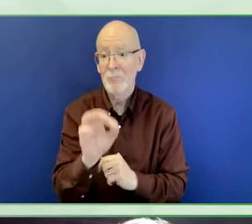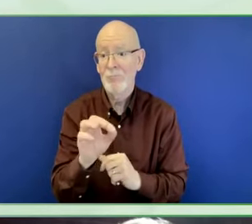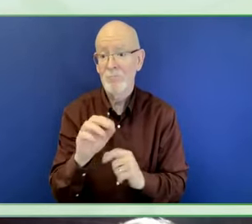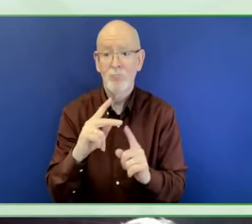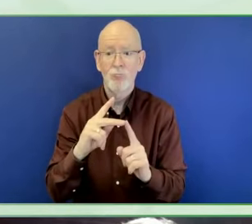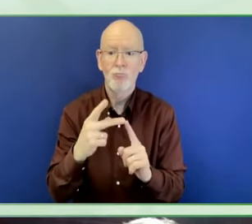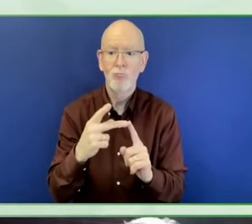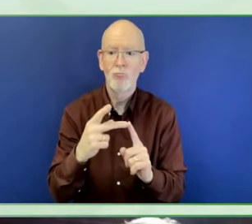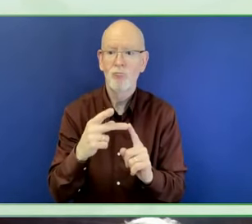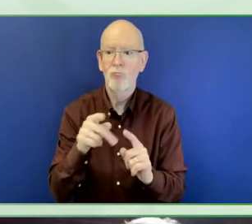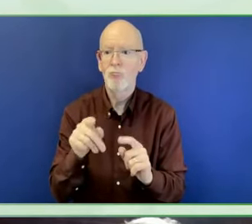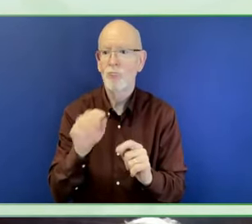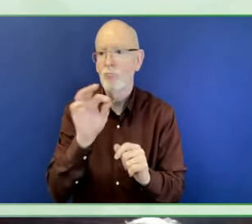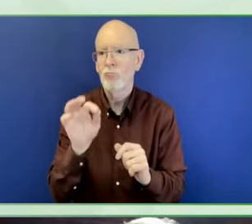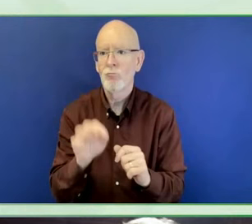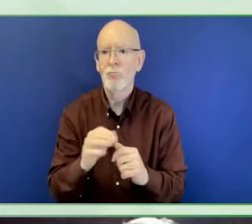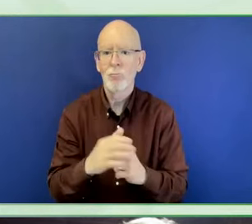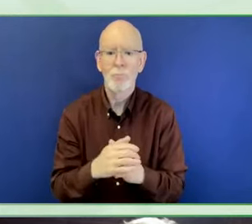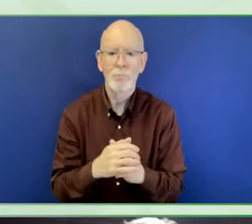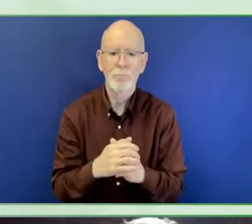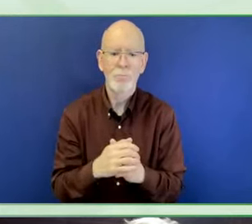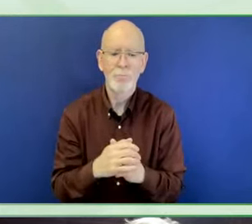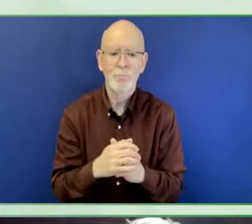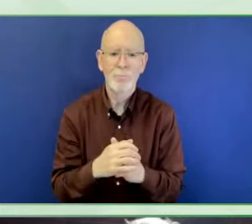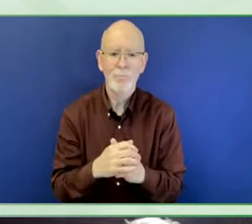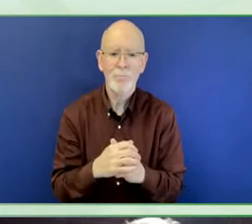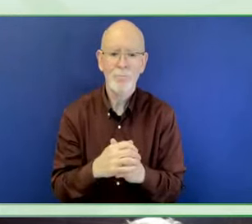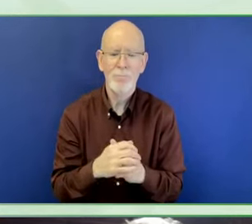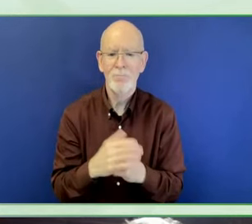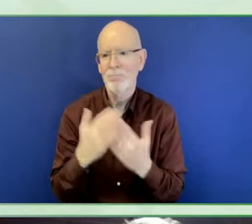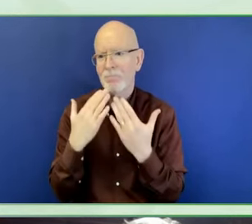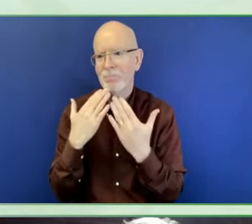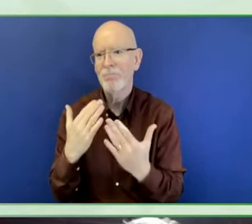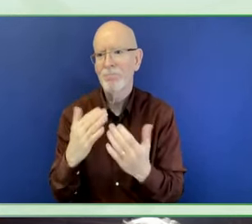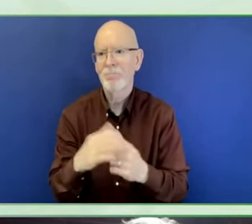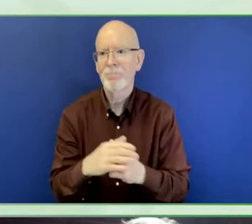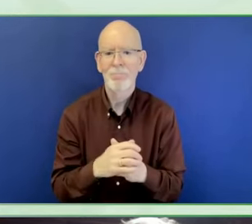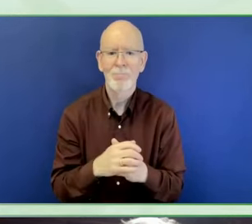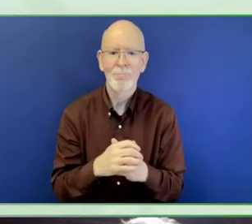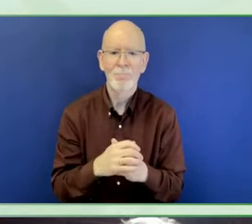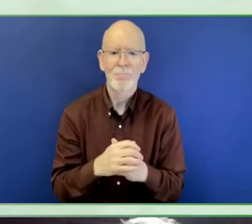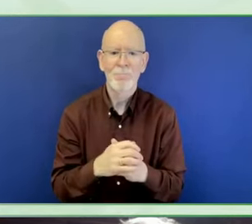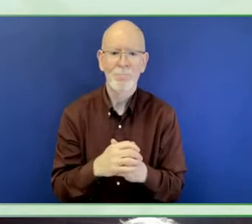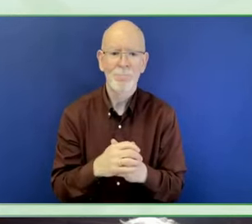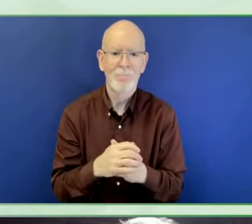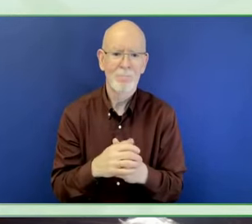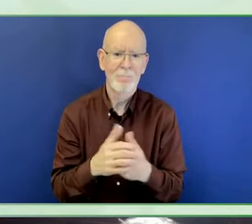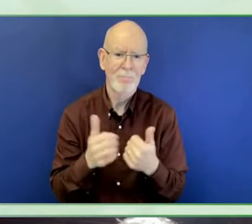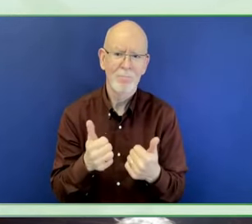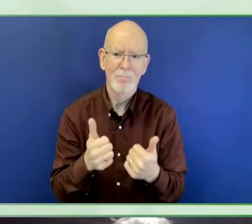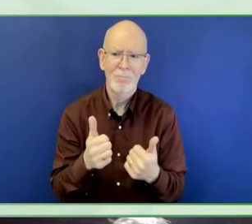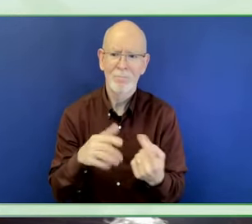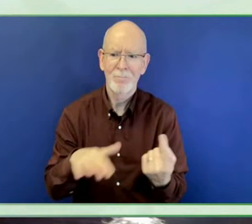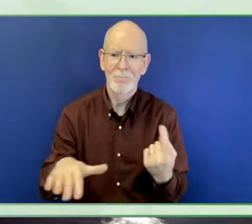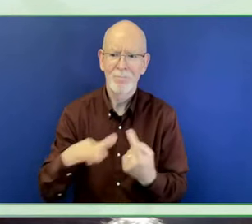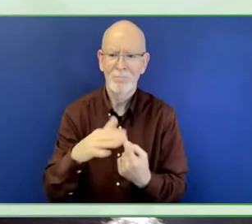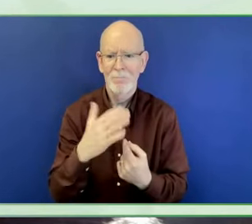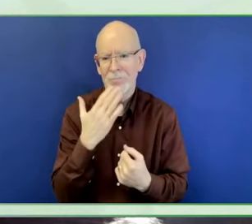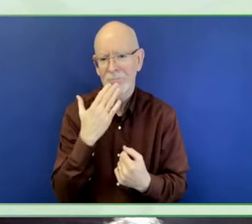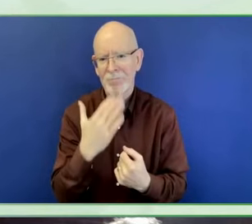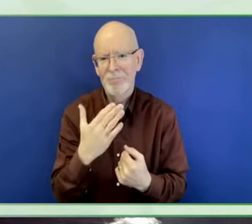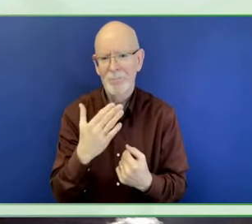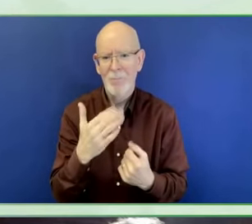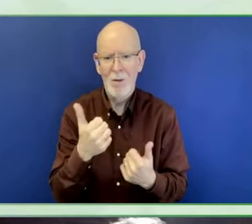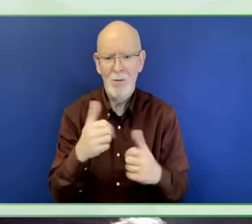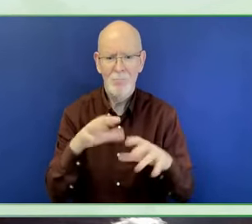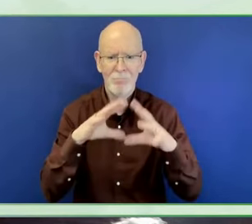as someone who has spent like three decades working with people with intellectual disabilities to change the